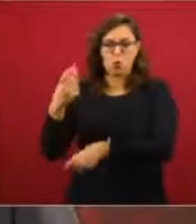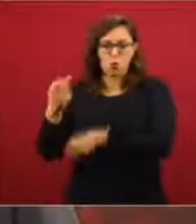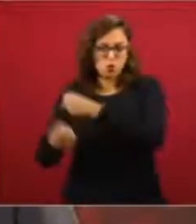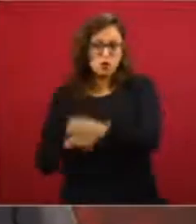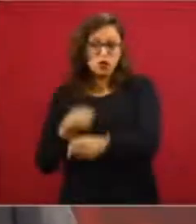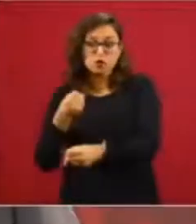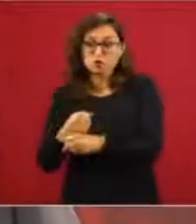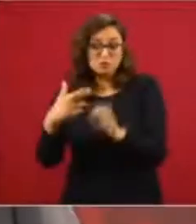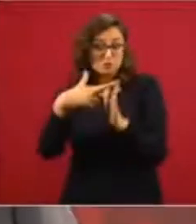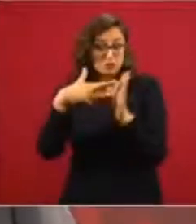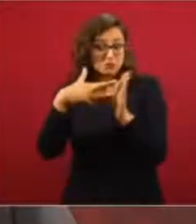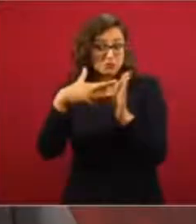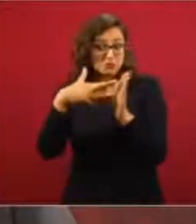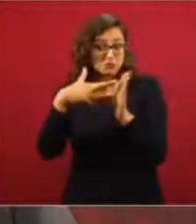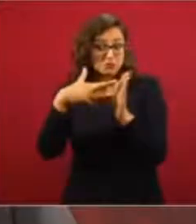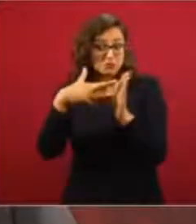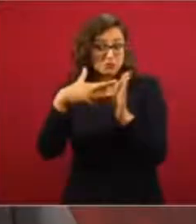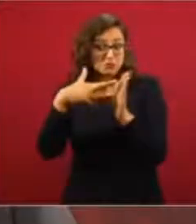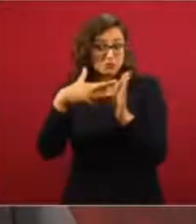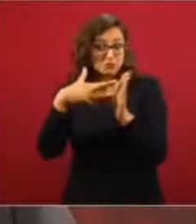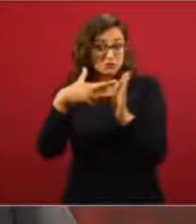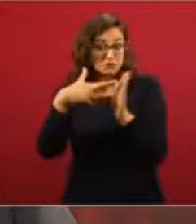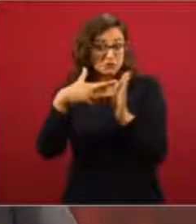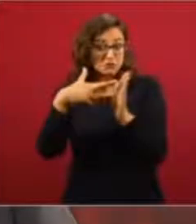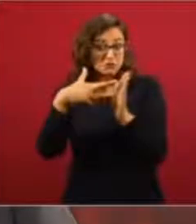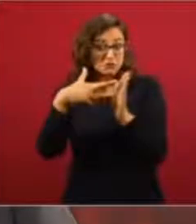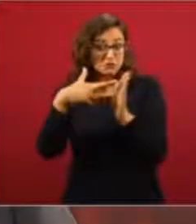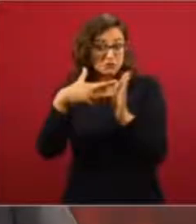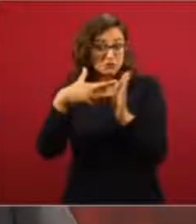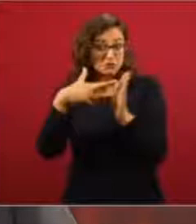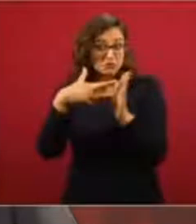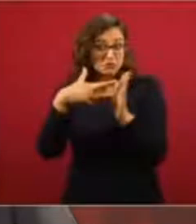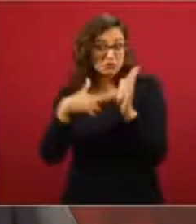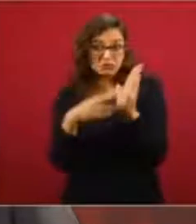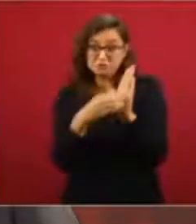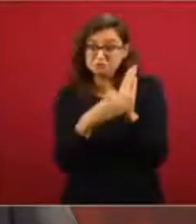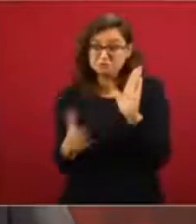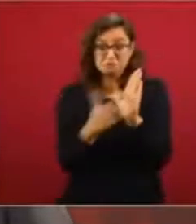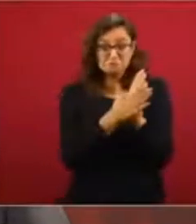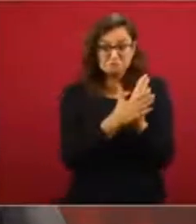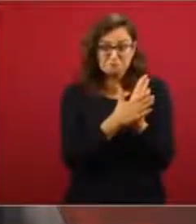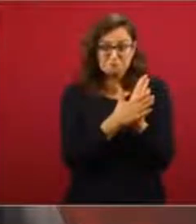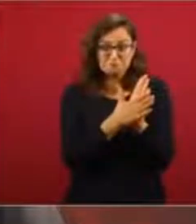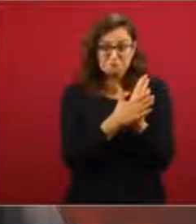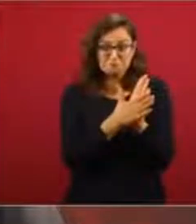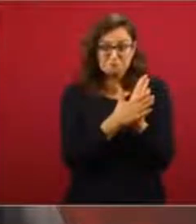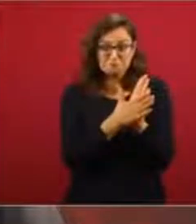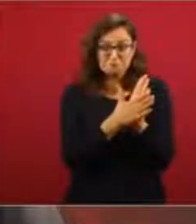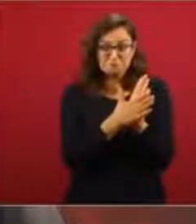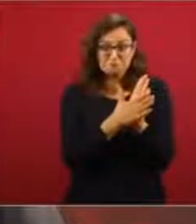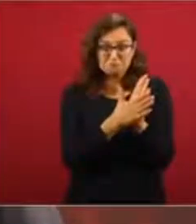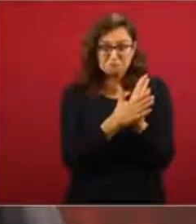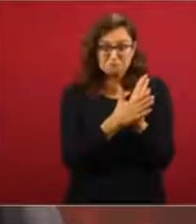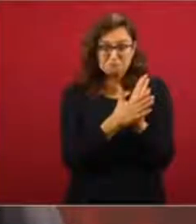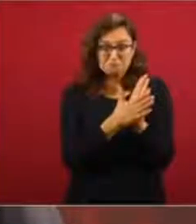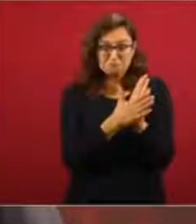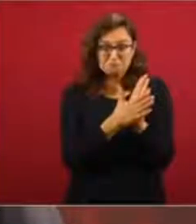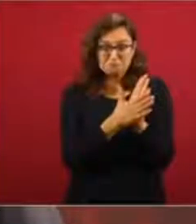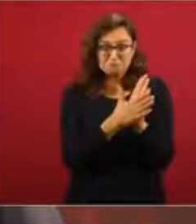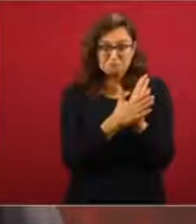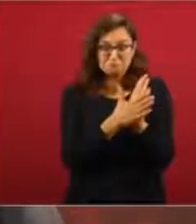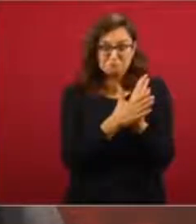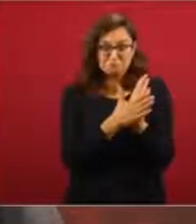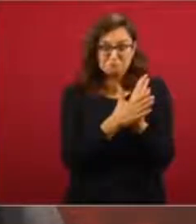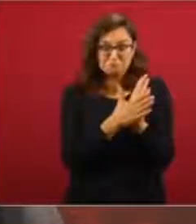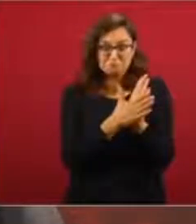El reglamento se establece. And that is regulated in the regulations, Segundo año, or established in the regulations.